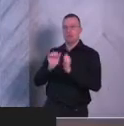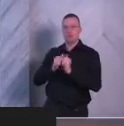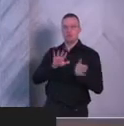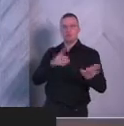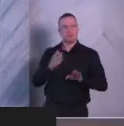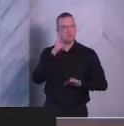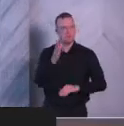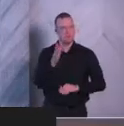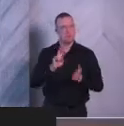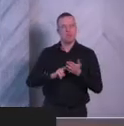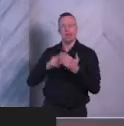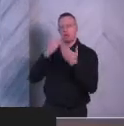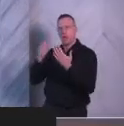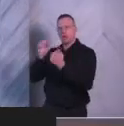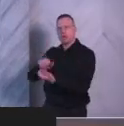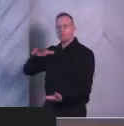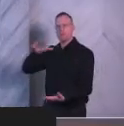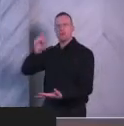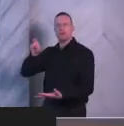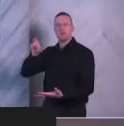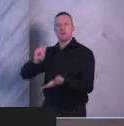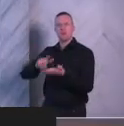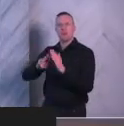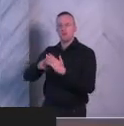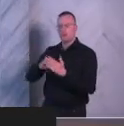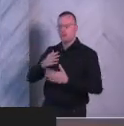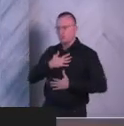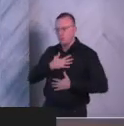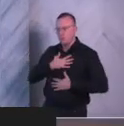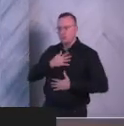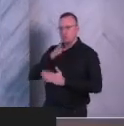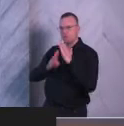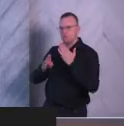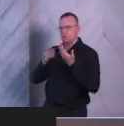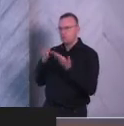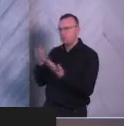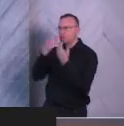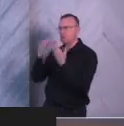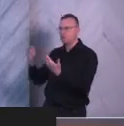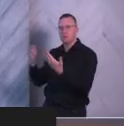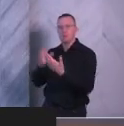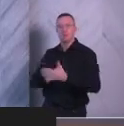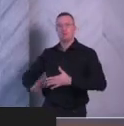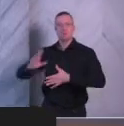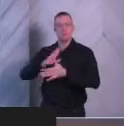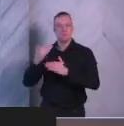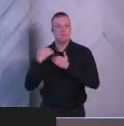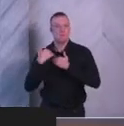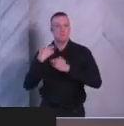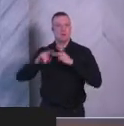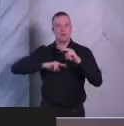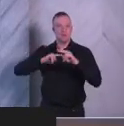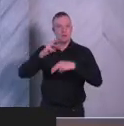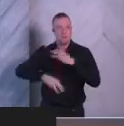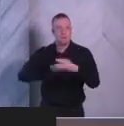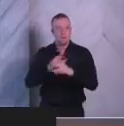And therefore, we stand humble before it. And it's our main responsibility to the natural world and to